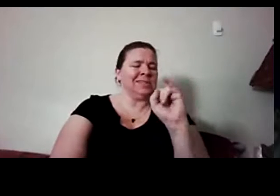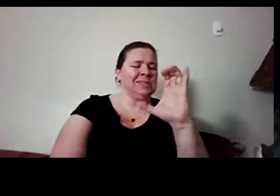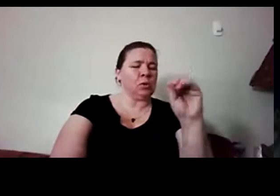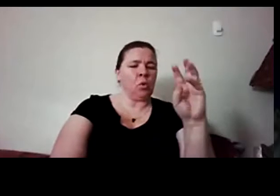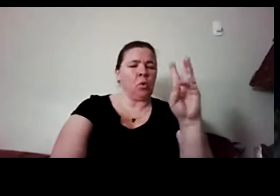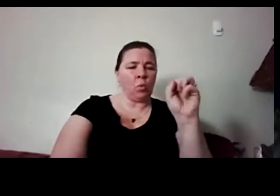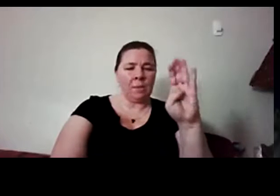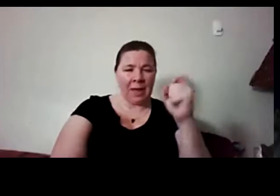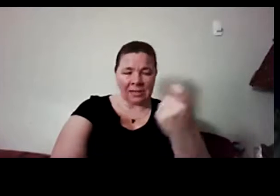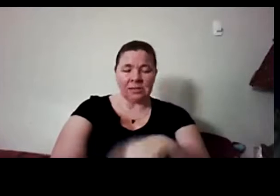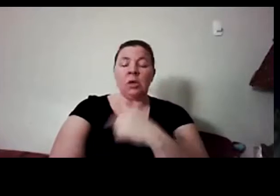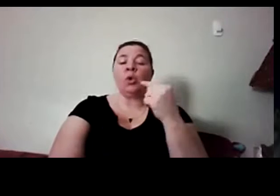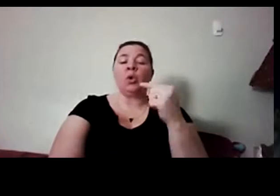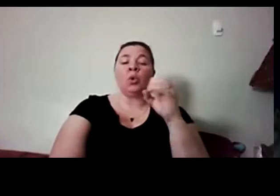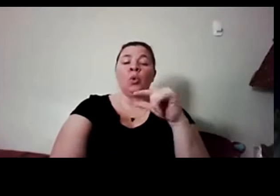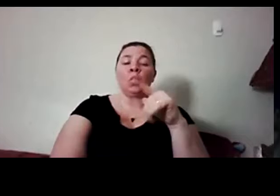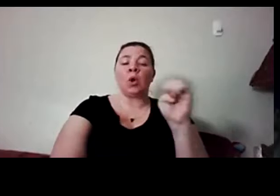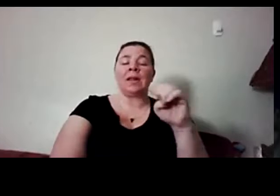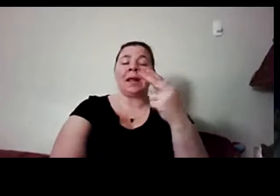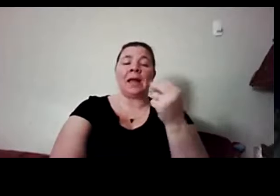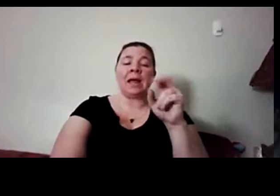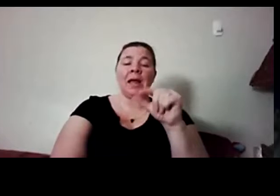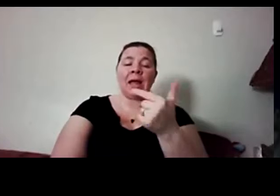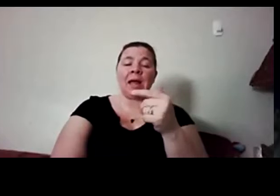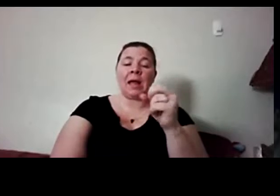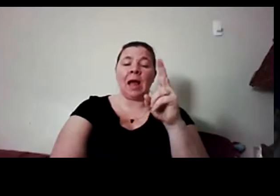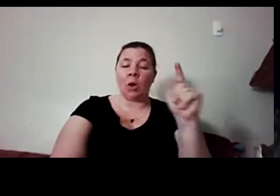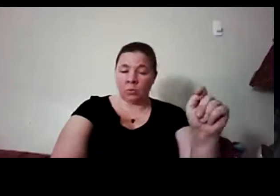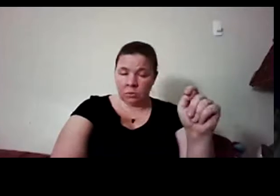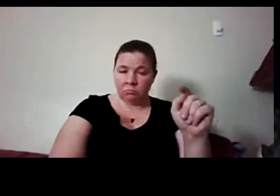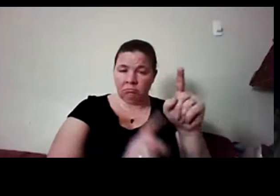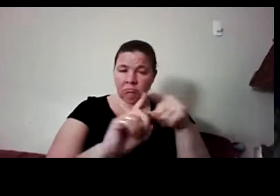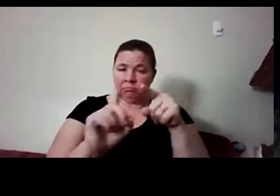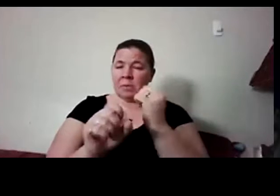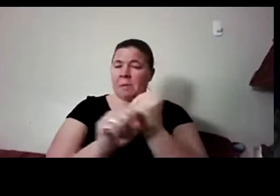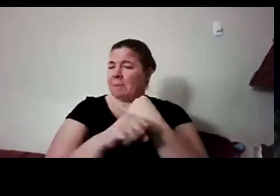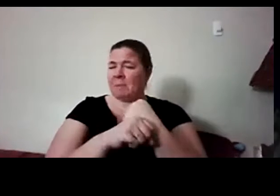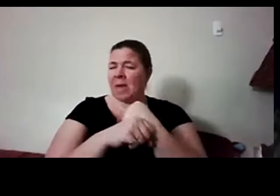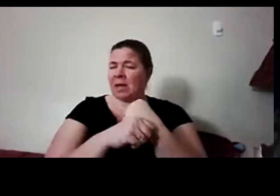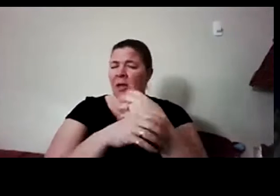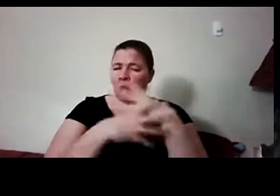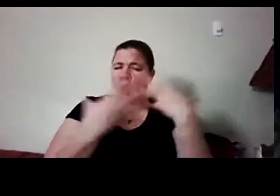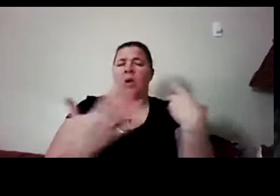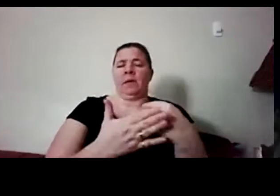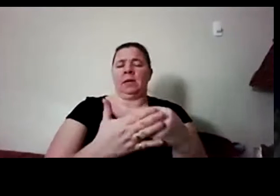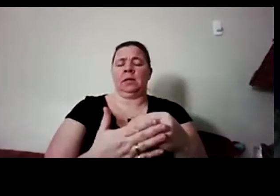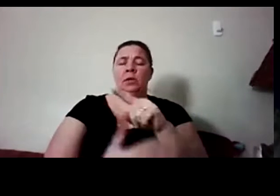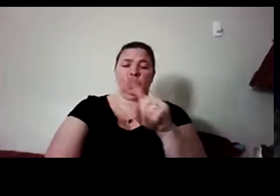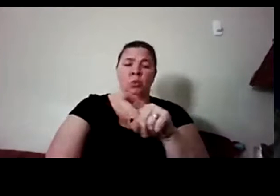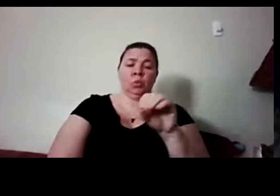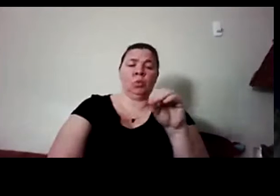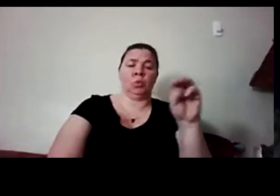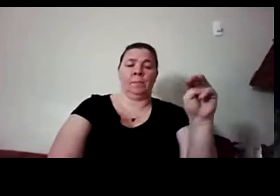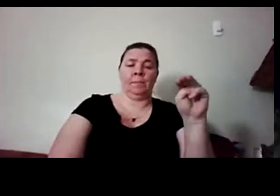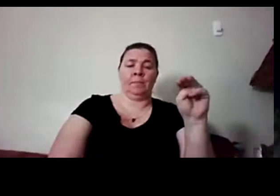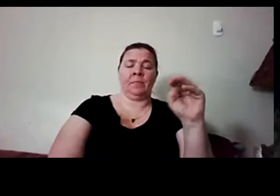Microsoft Teams. We have a plethora of them, all of them making serious money. But Zoom is